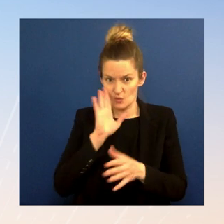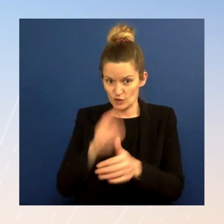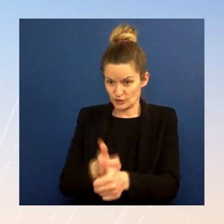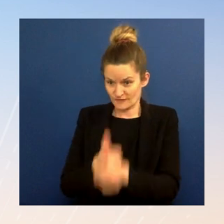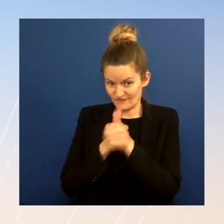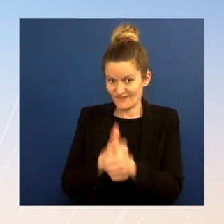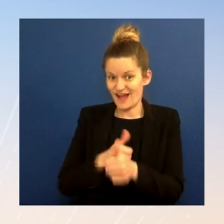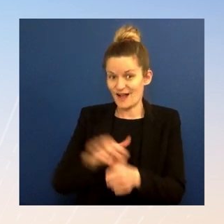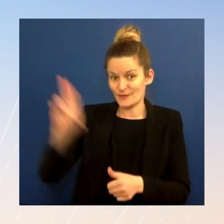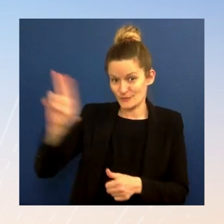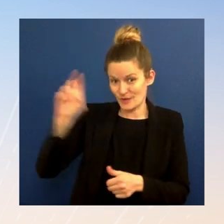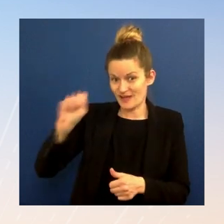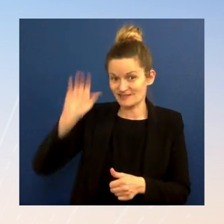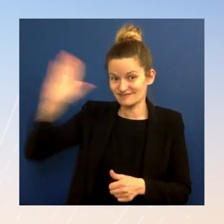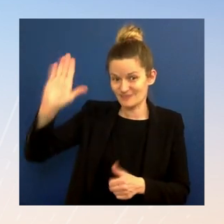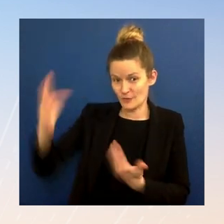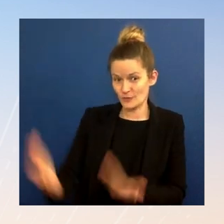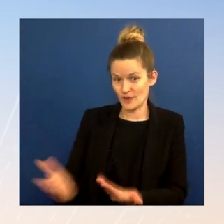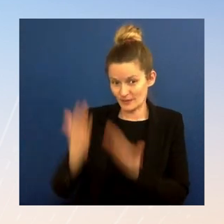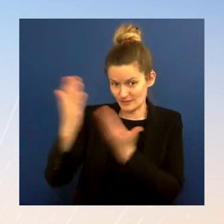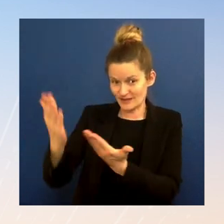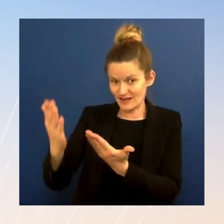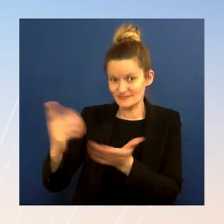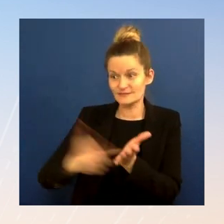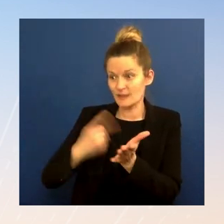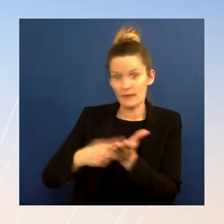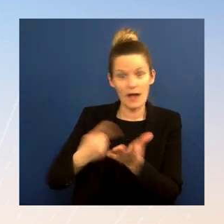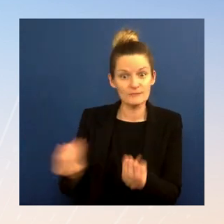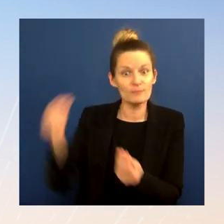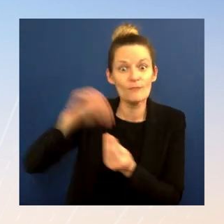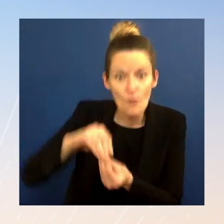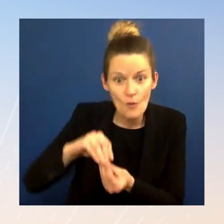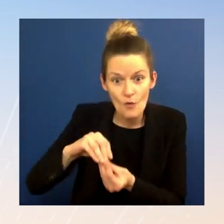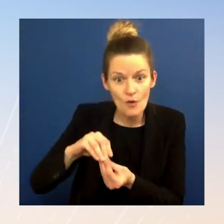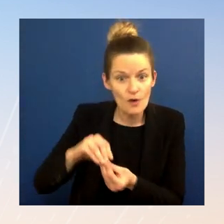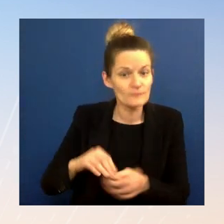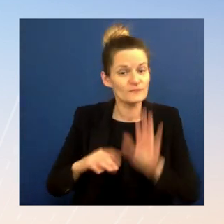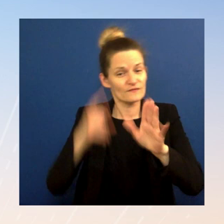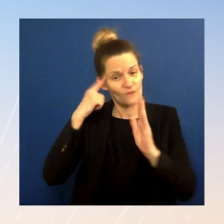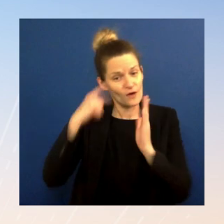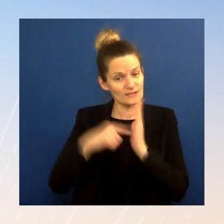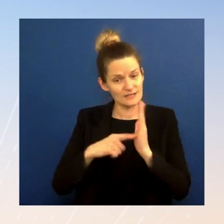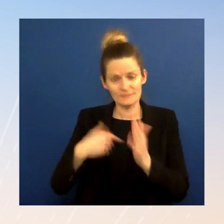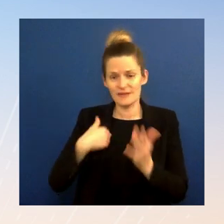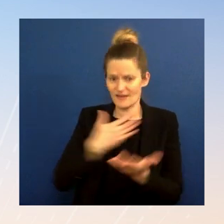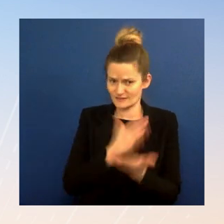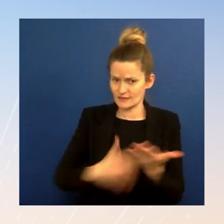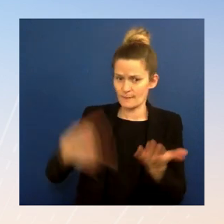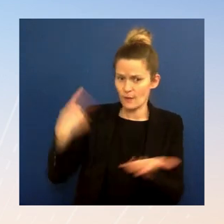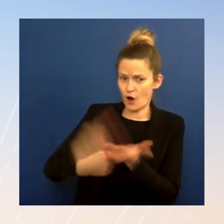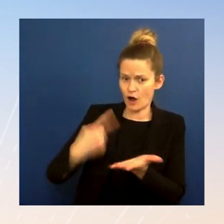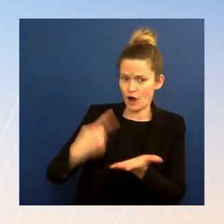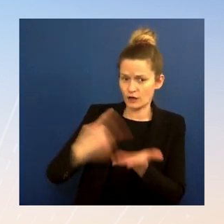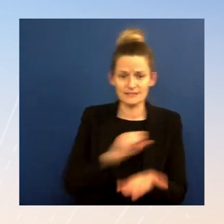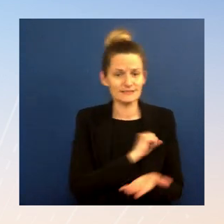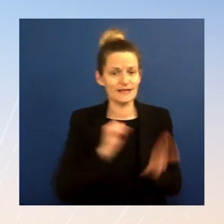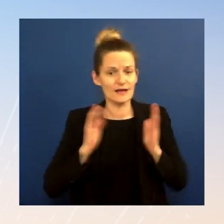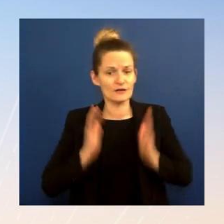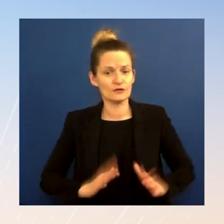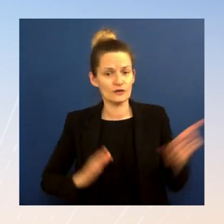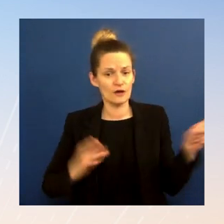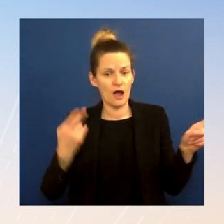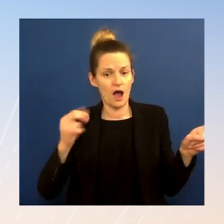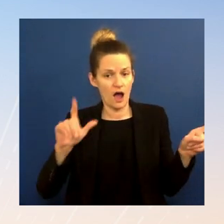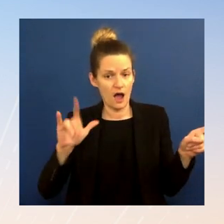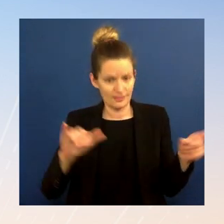For example, there are arguments that have been made out there by Senator Hawley and others that where he took a snippet of a